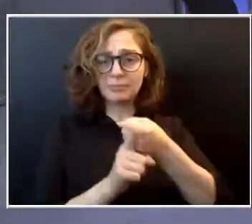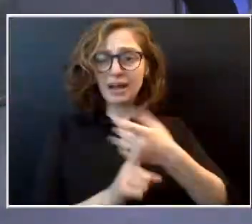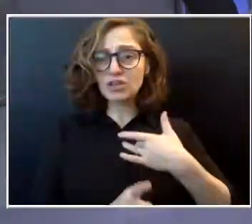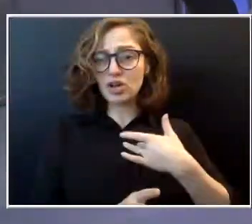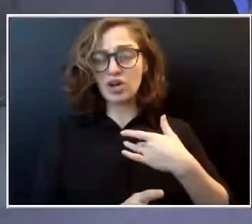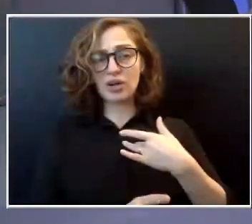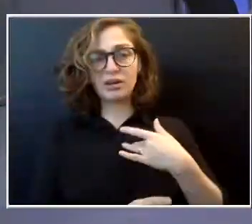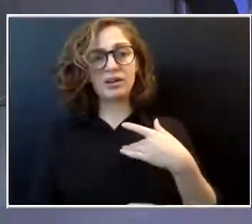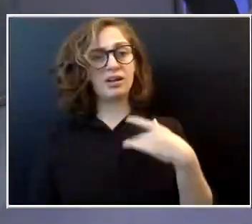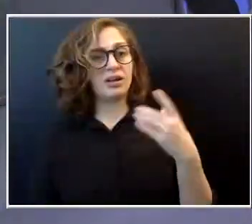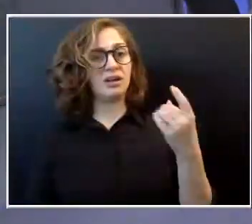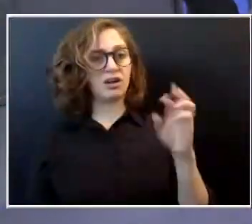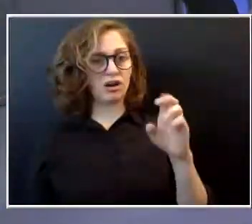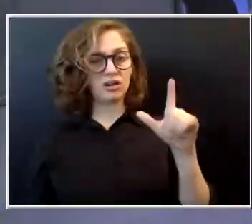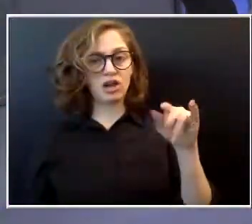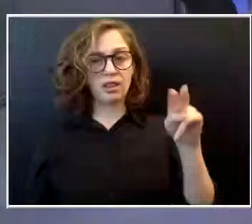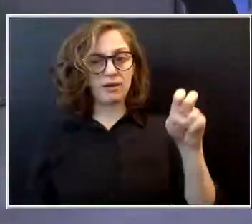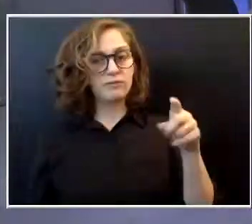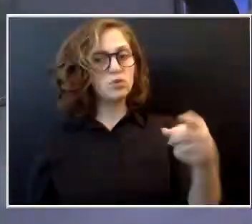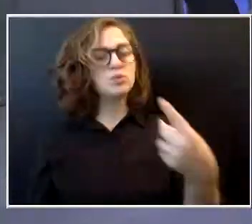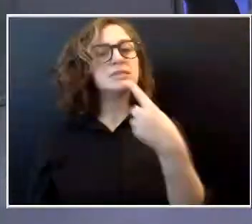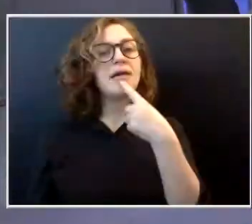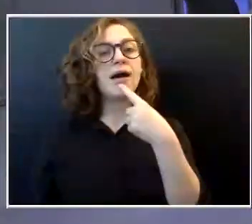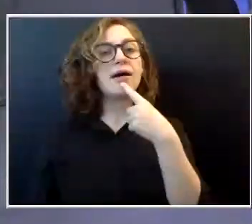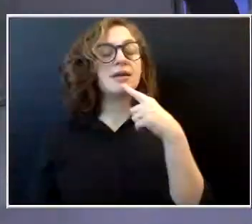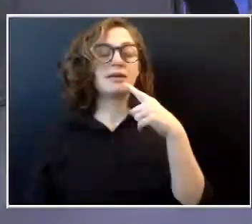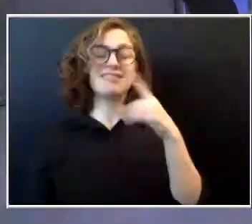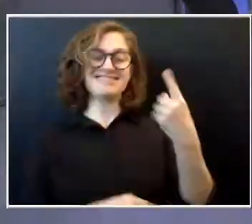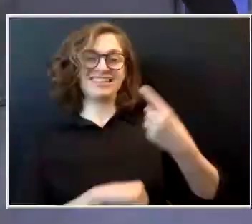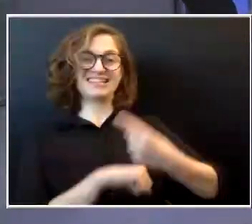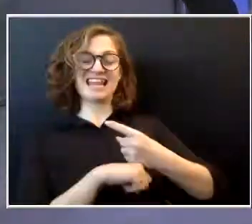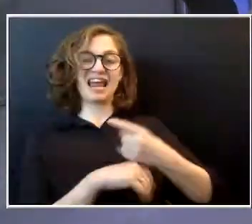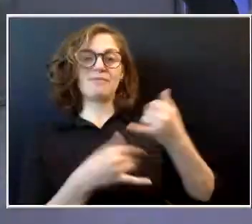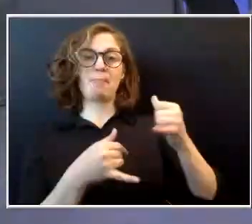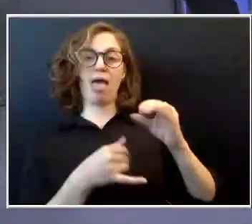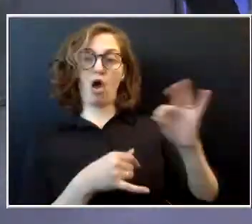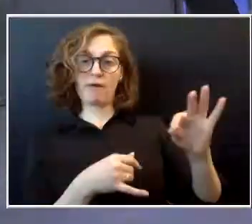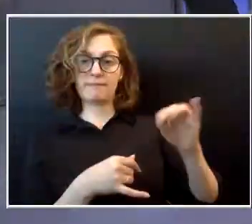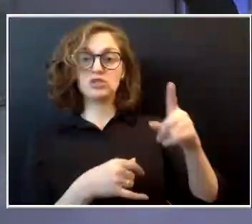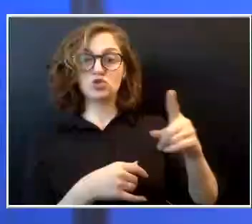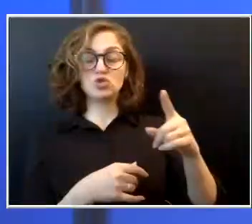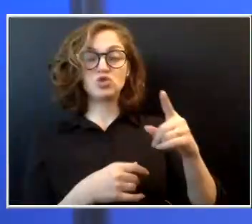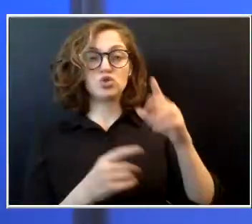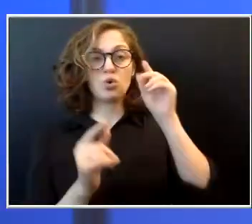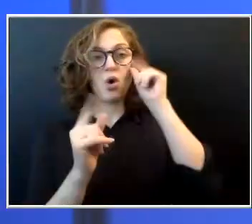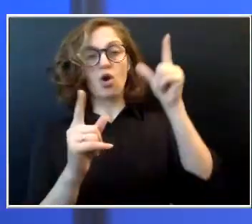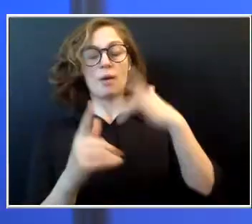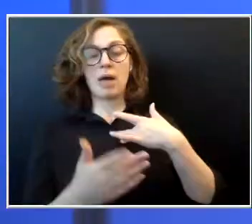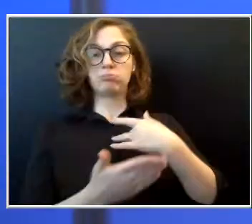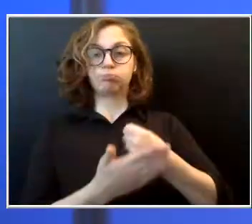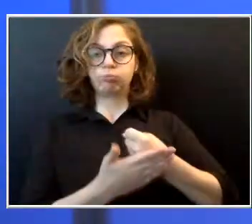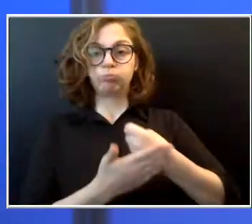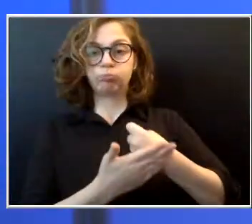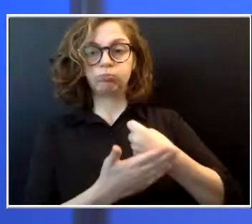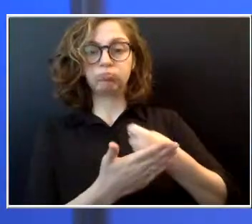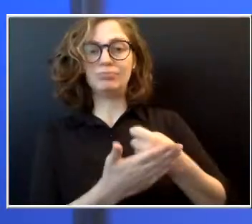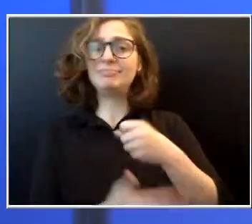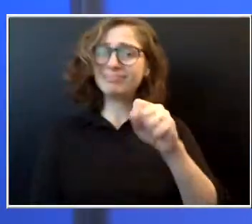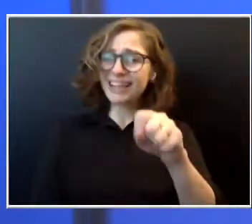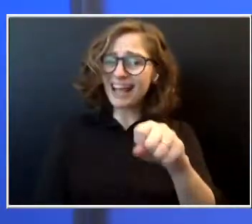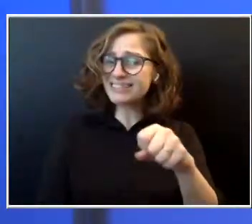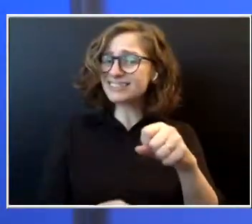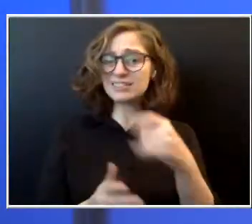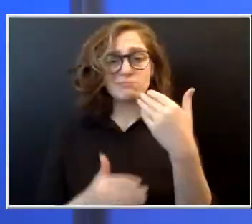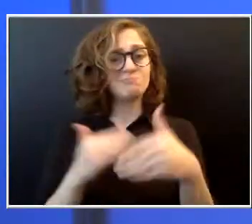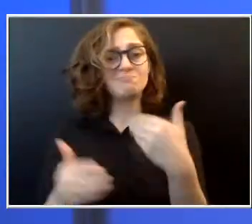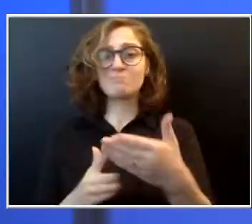the morning of the playoff game, your heart was pounding all day. Yeah, I feel like all through the playoffs it's felt that way, and certainly that